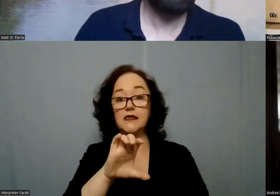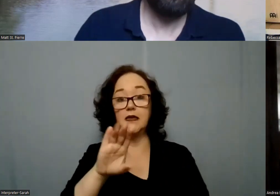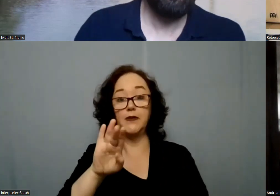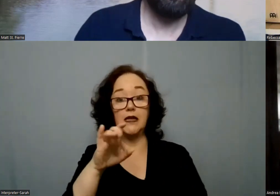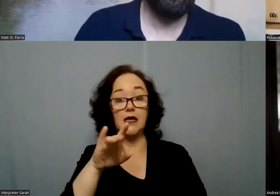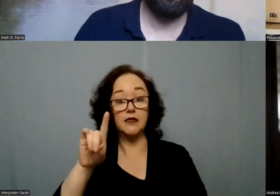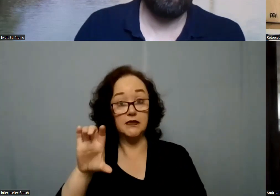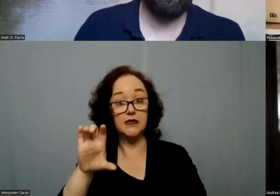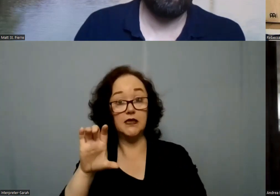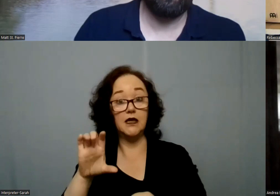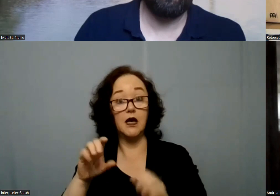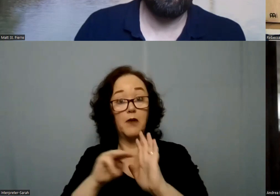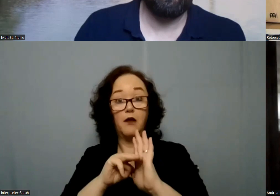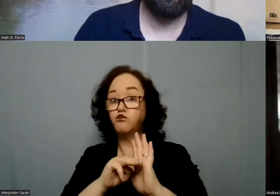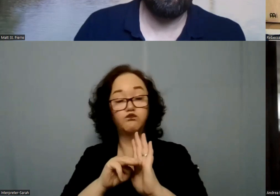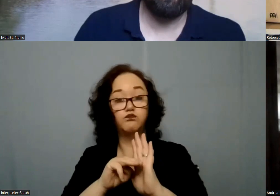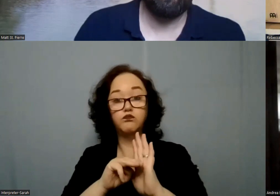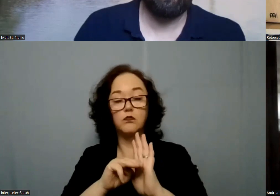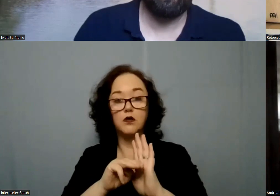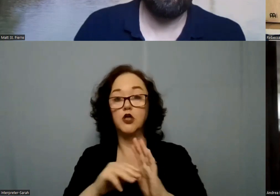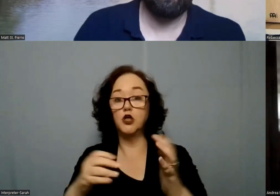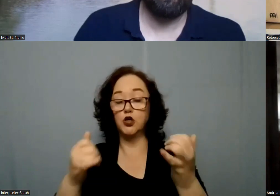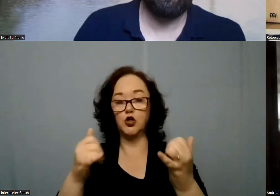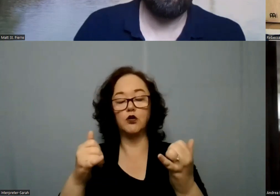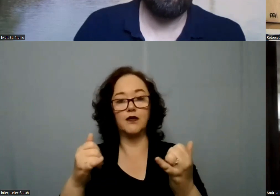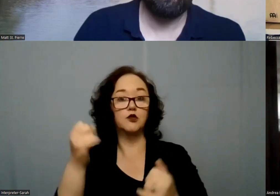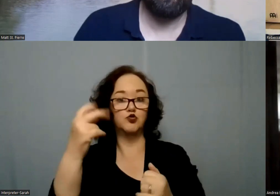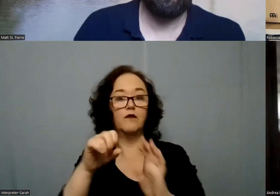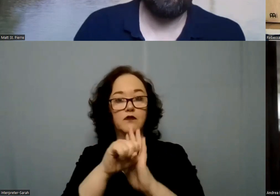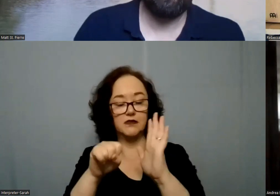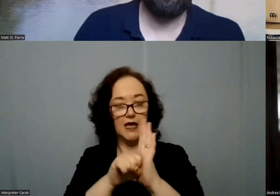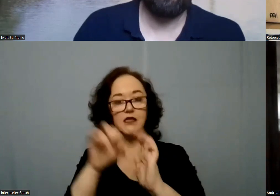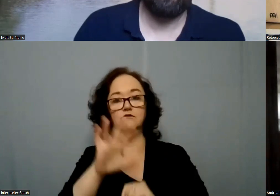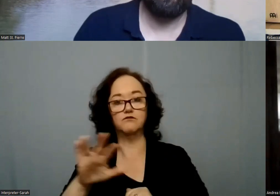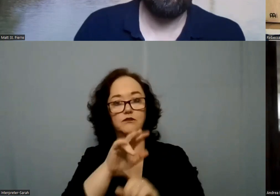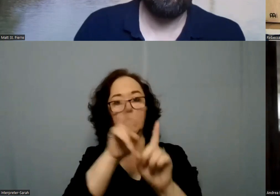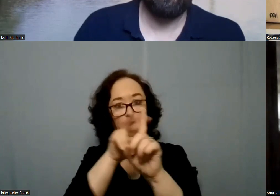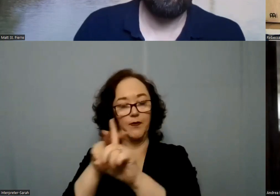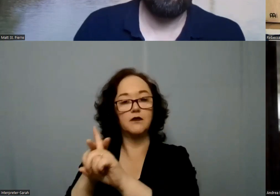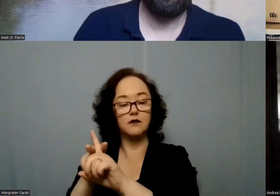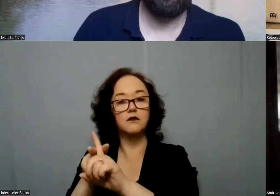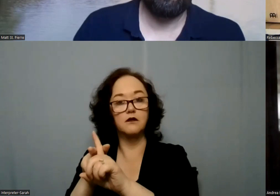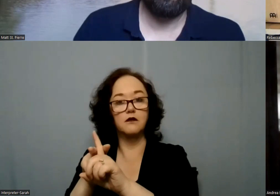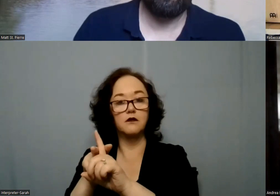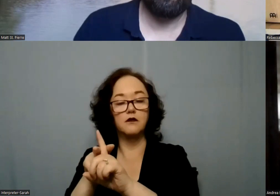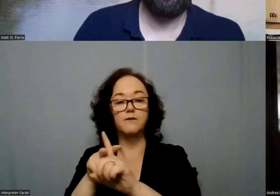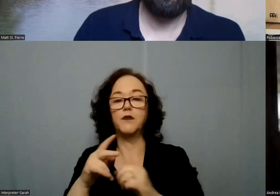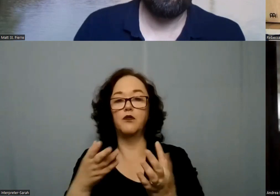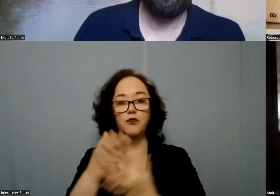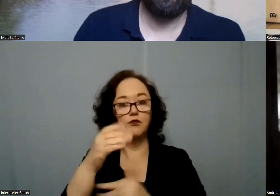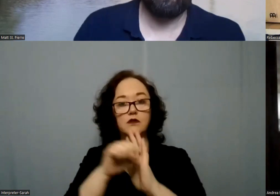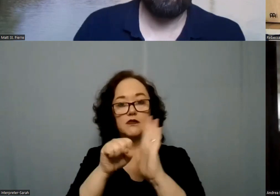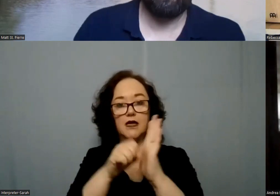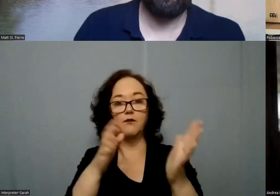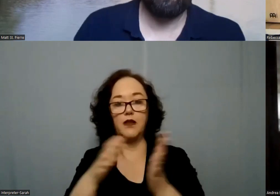are currently 12 states that have implemented CCBHC through the demonstration, through a state plan amendment, or